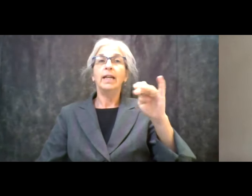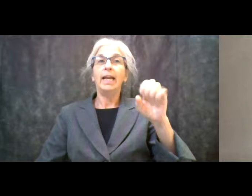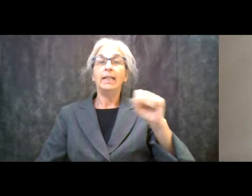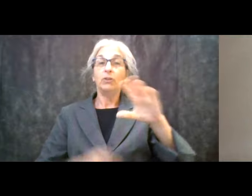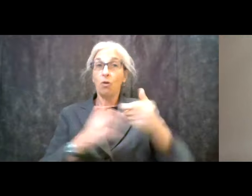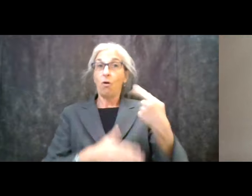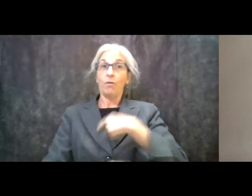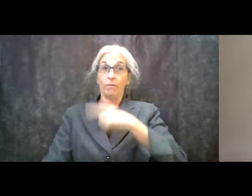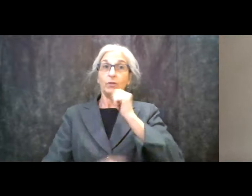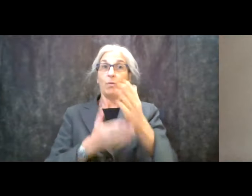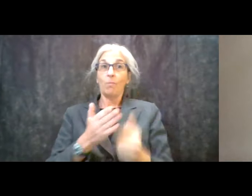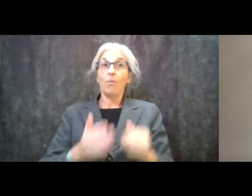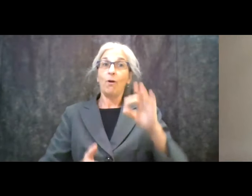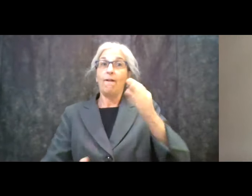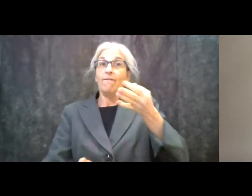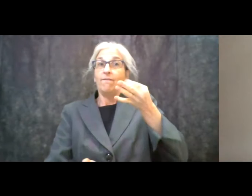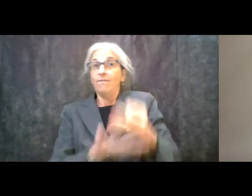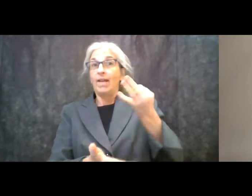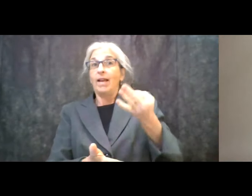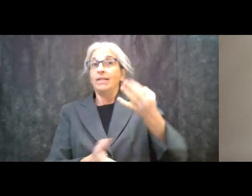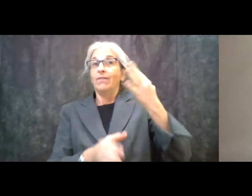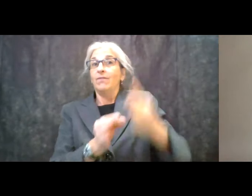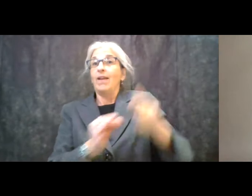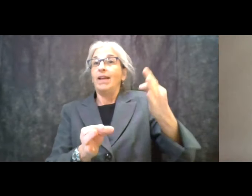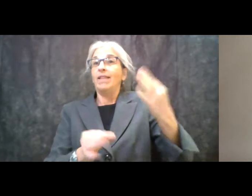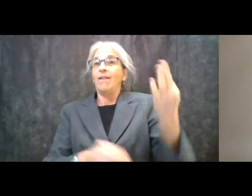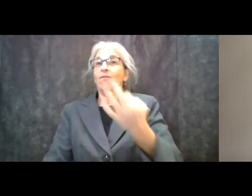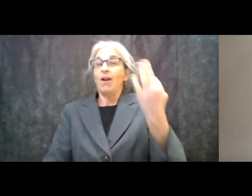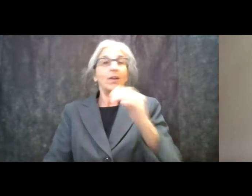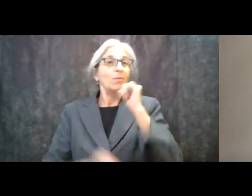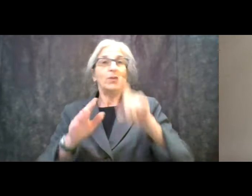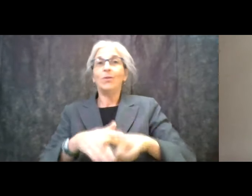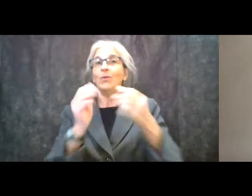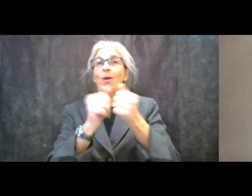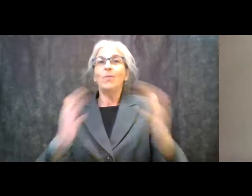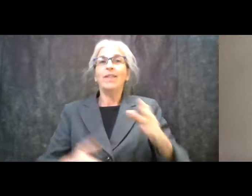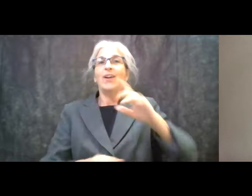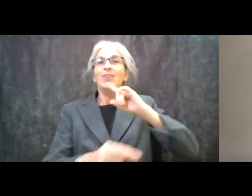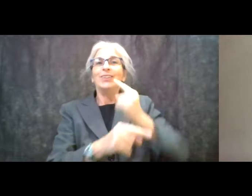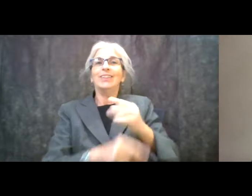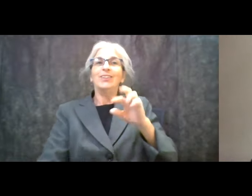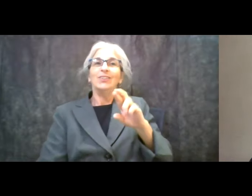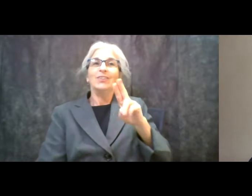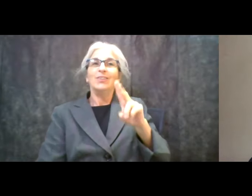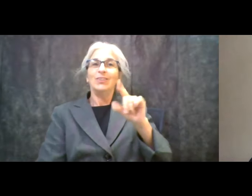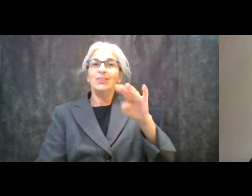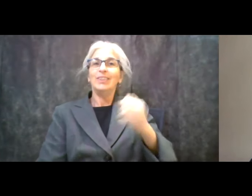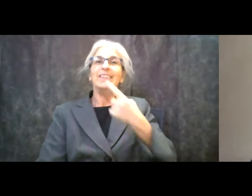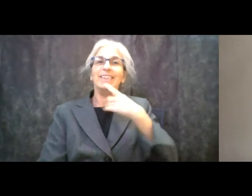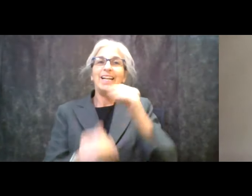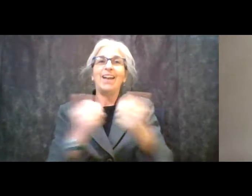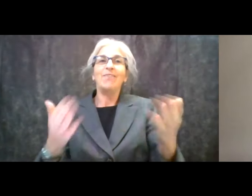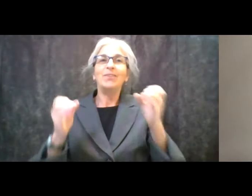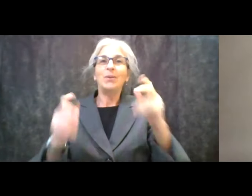know, we don't get anything started without Sister Rudine saying it's okay. So Rudine, pass the mic to